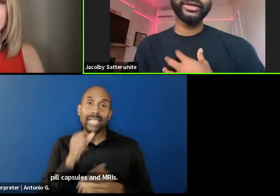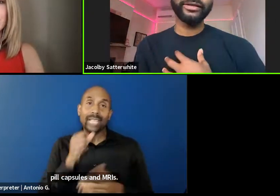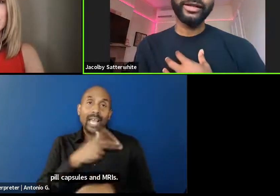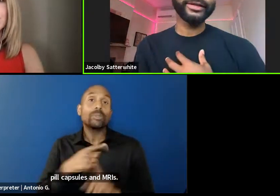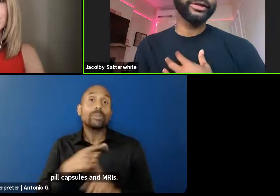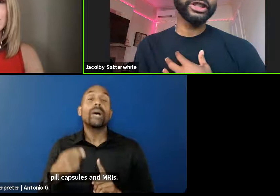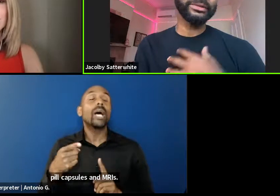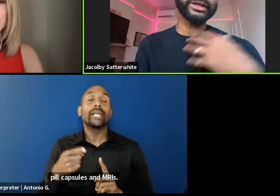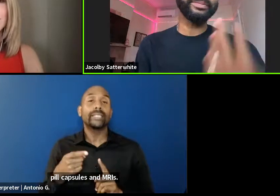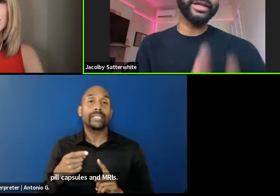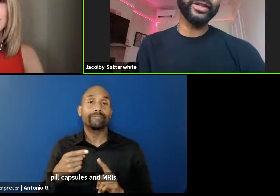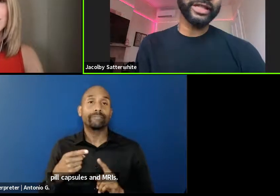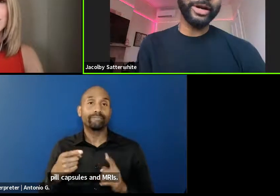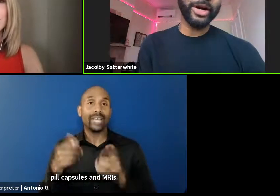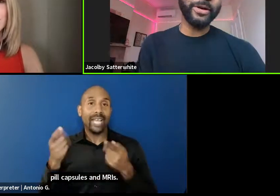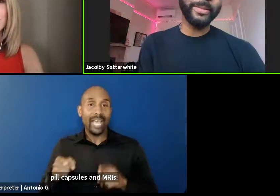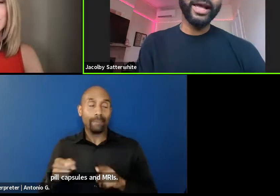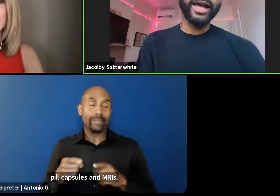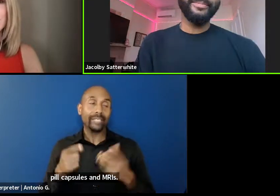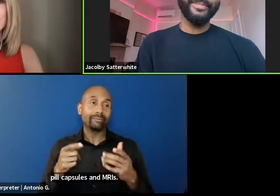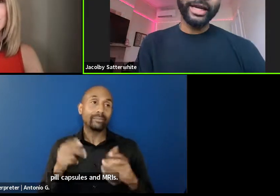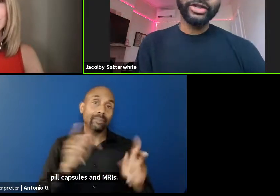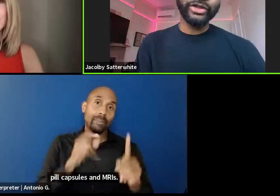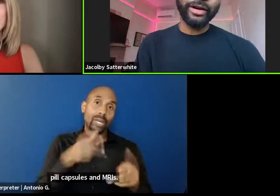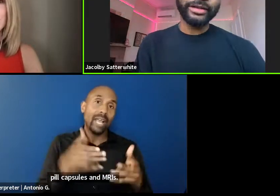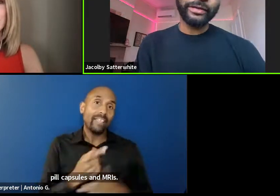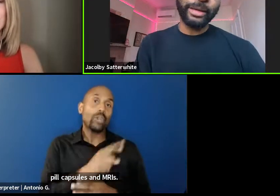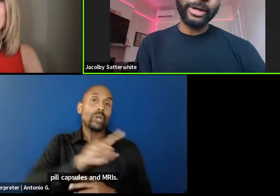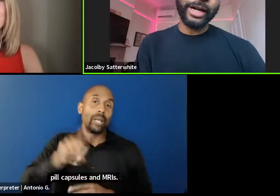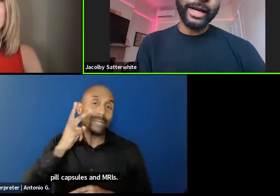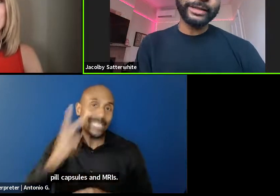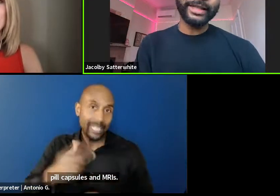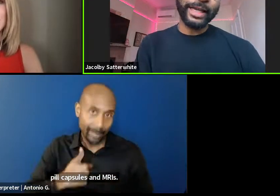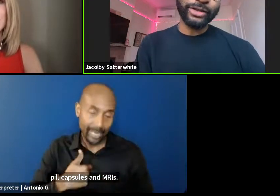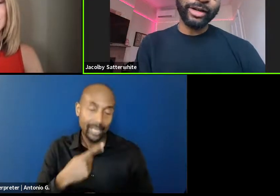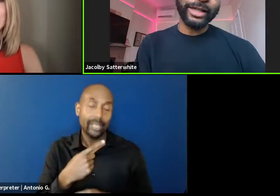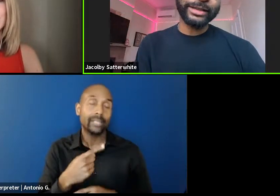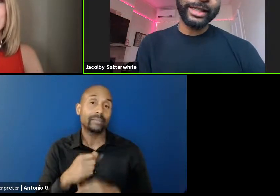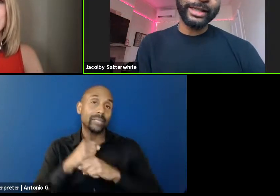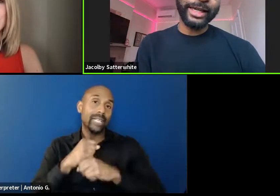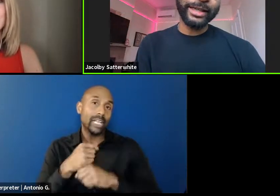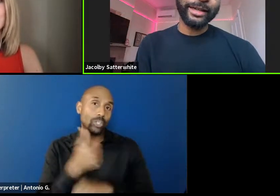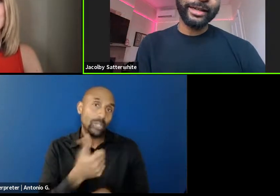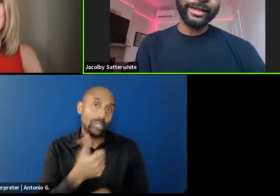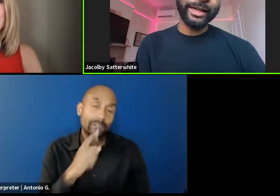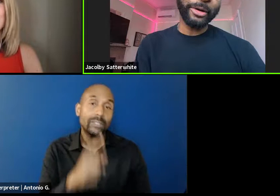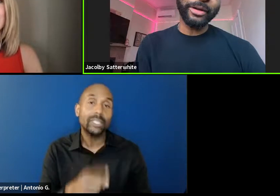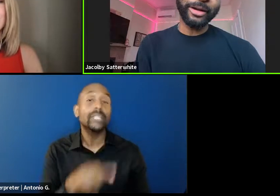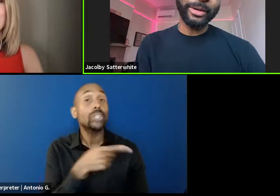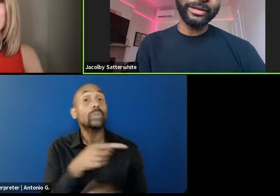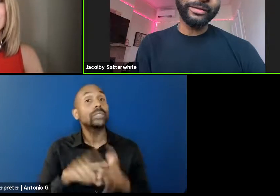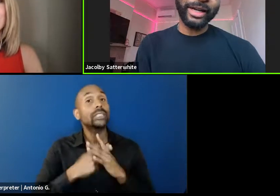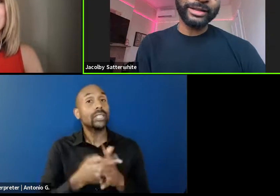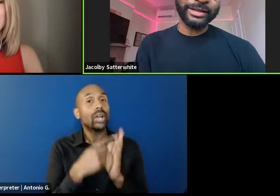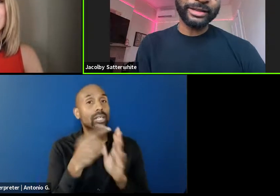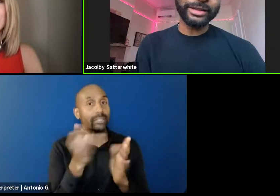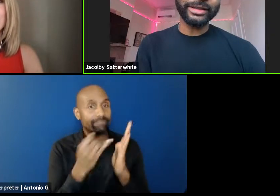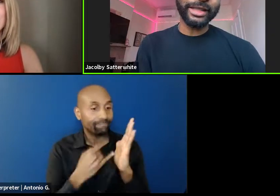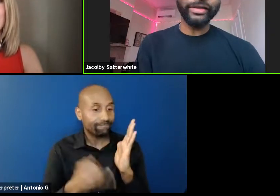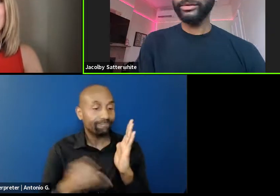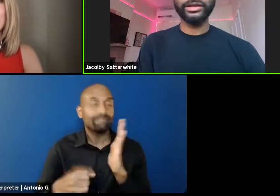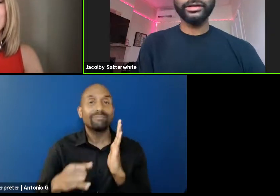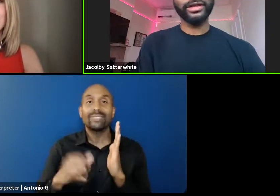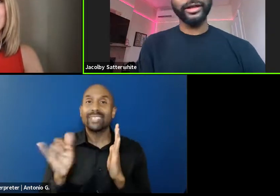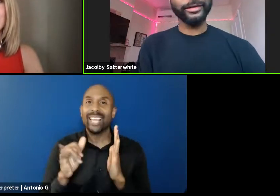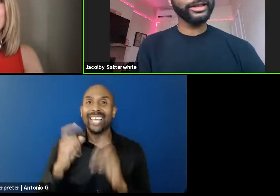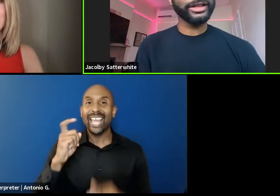own personal health. So she would spend her time at home making drawings of MRIs and x-rays and like chemotherapy devices and